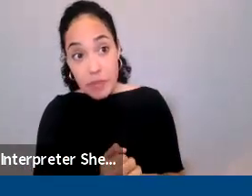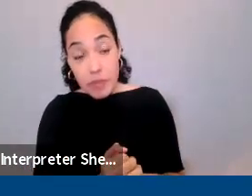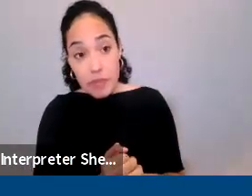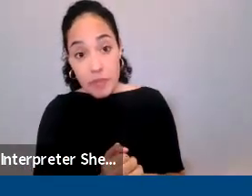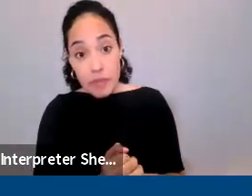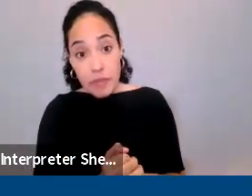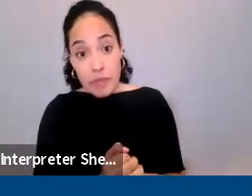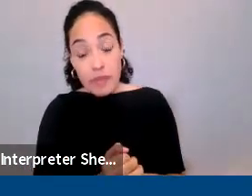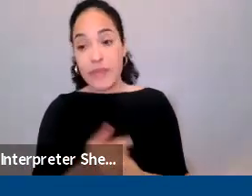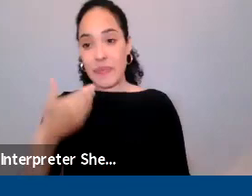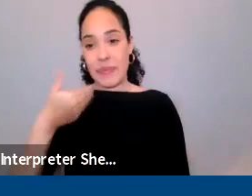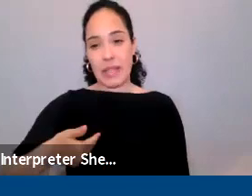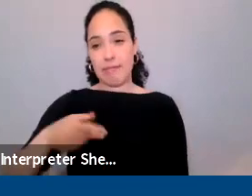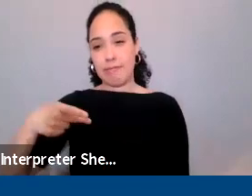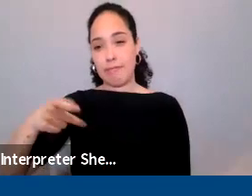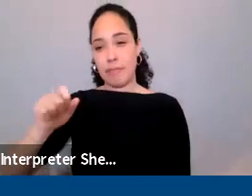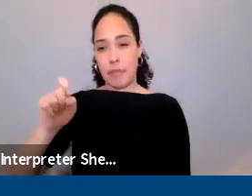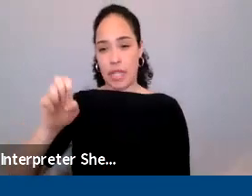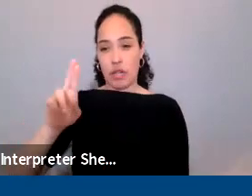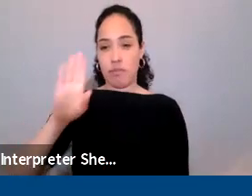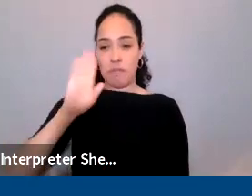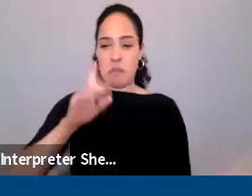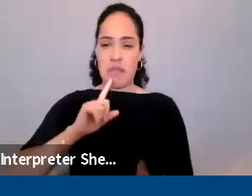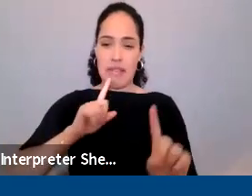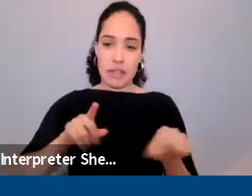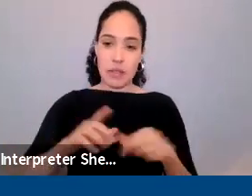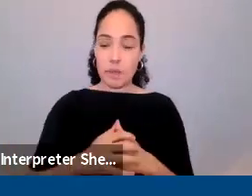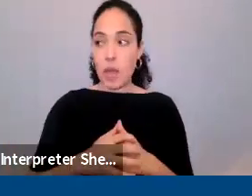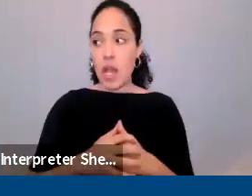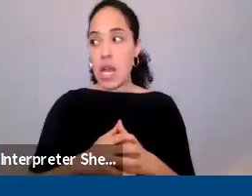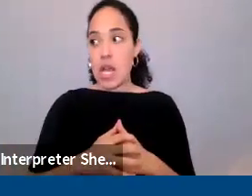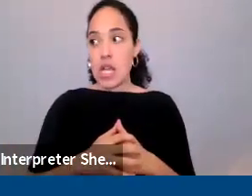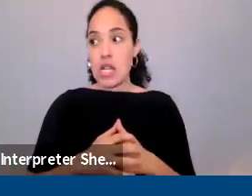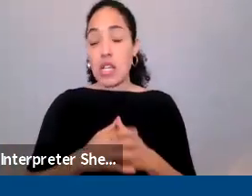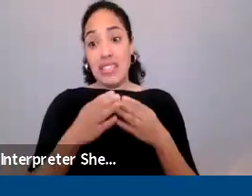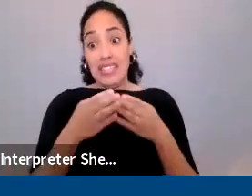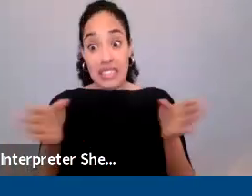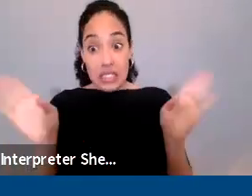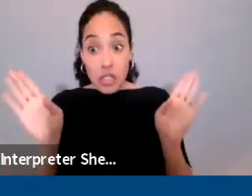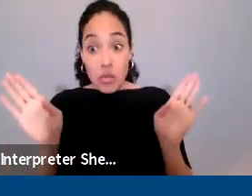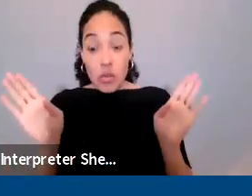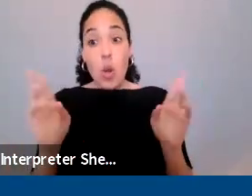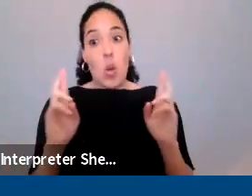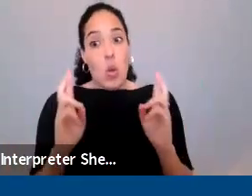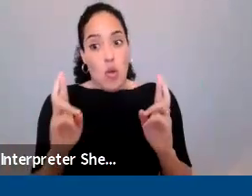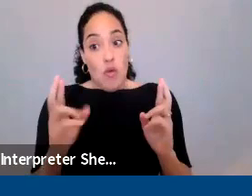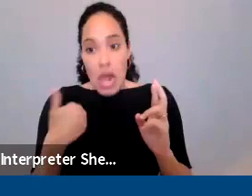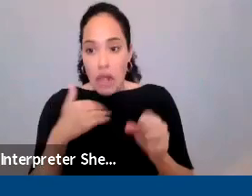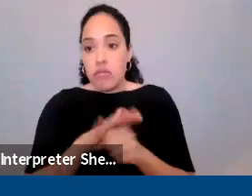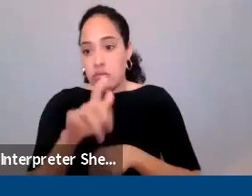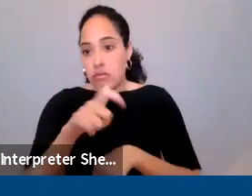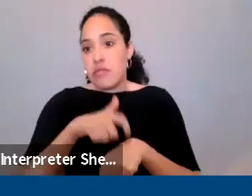This is Peter, I can take that. So in general, hopefully you'll have enough time to evacuate.